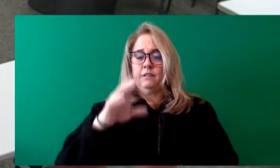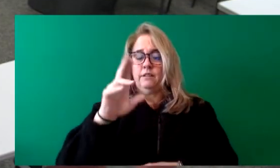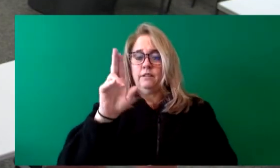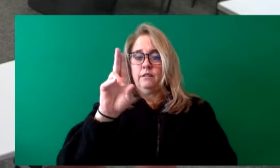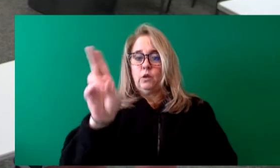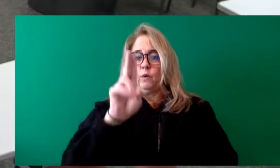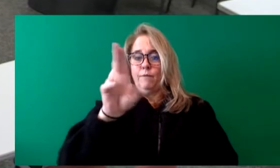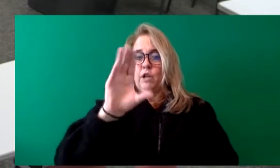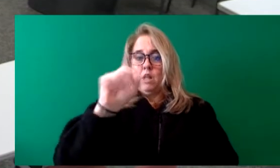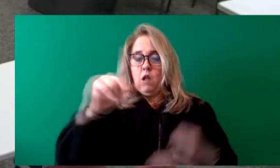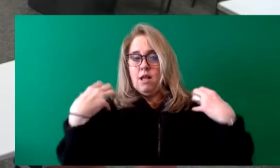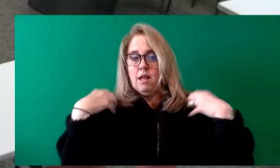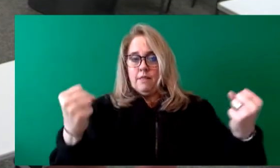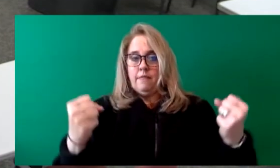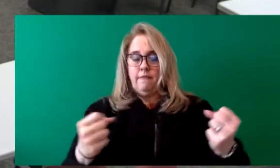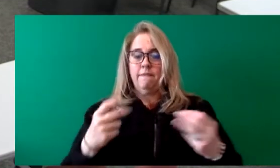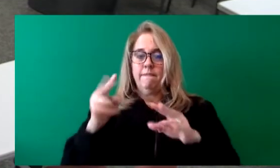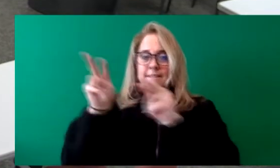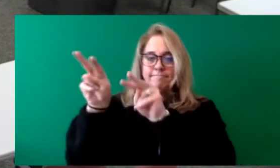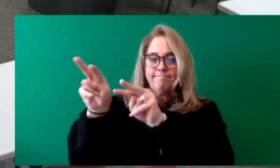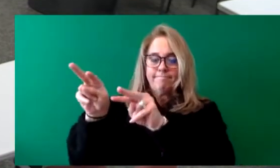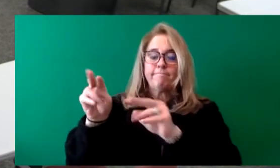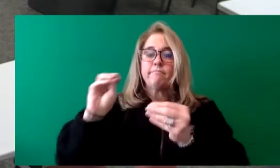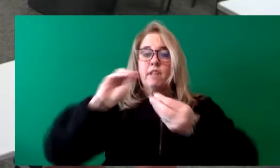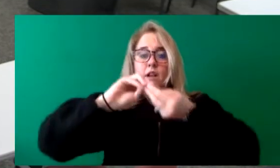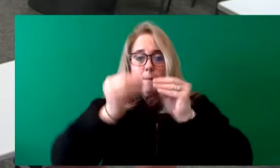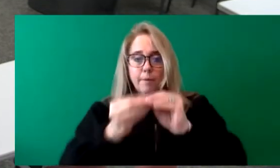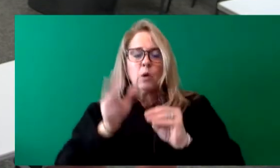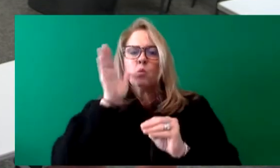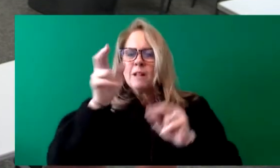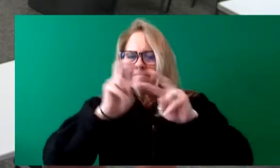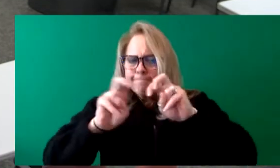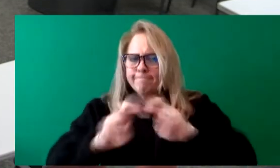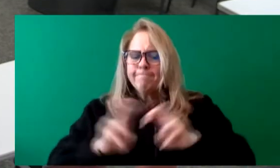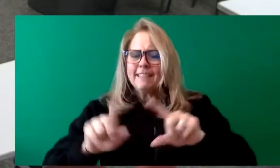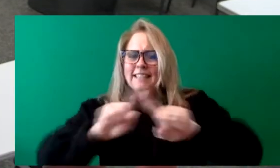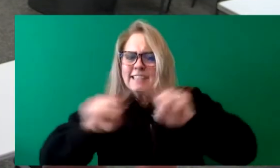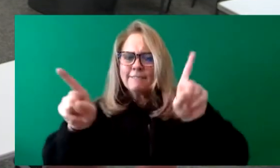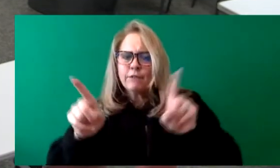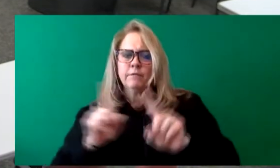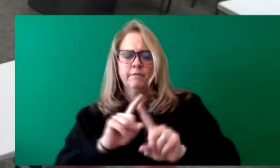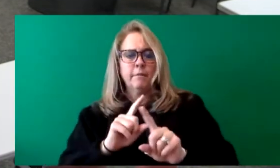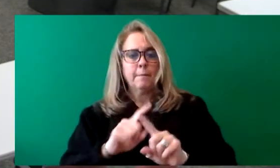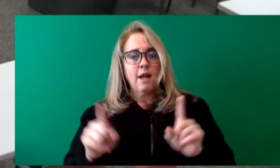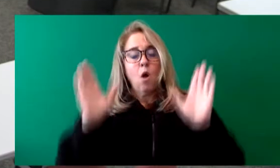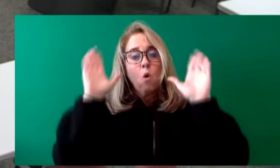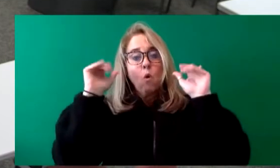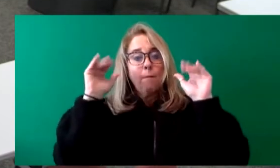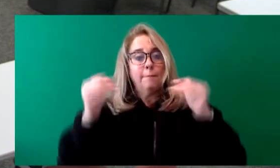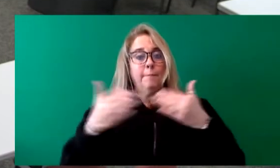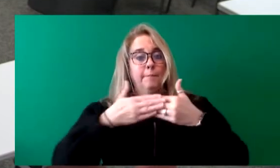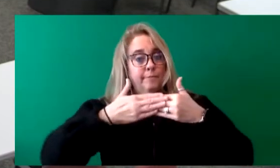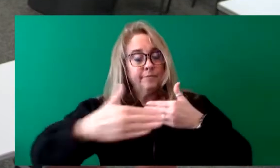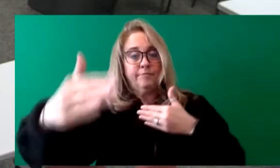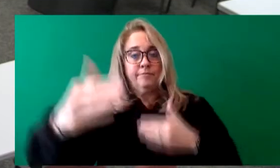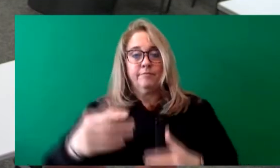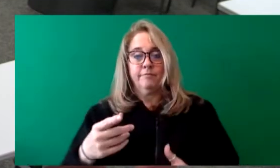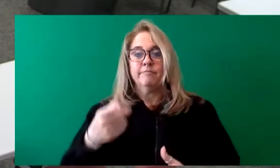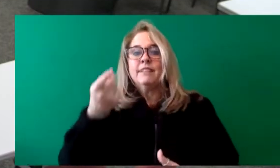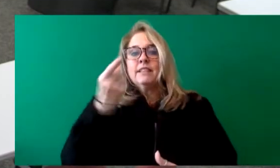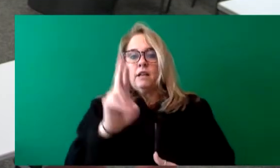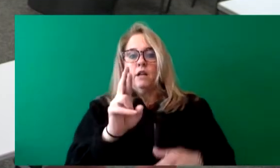we look at the data, I hope we'll still have our Fadi report to us. Dr. Turbush, if I